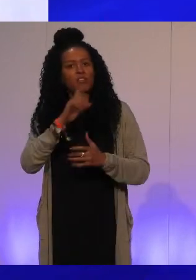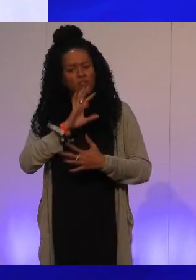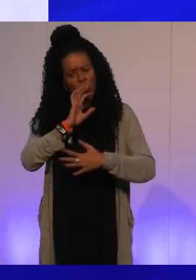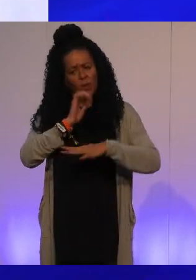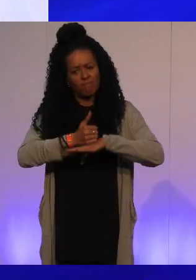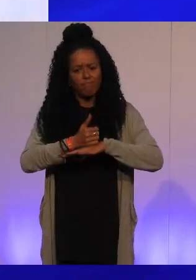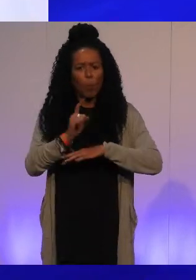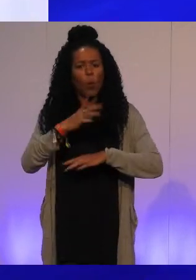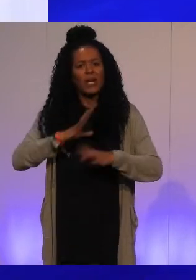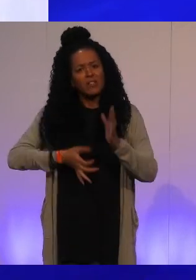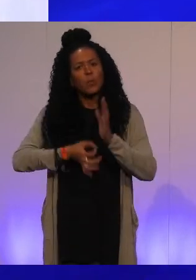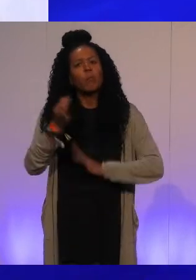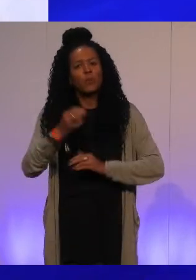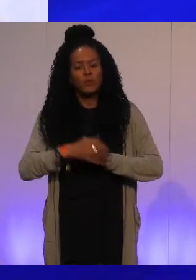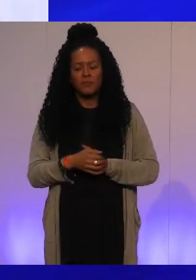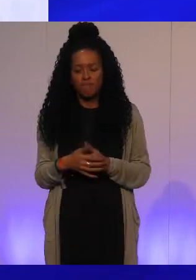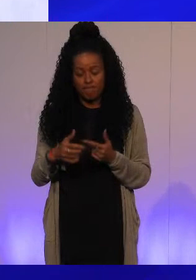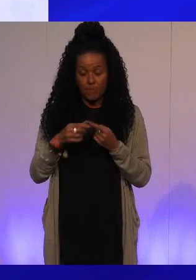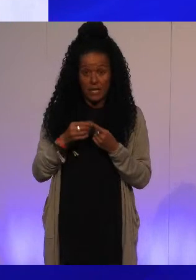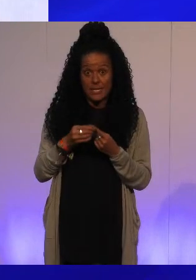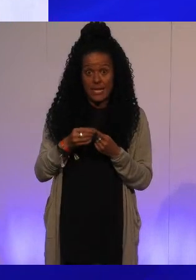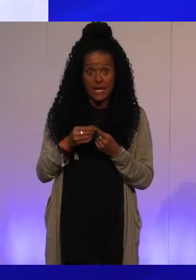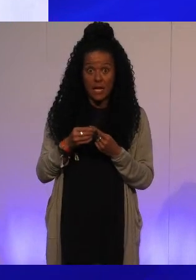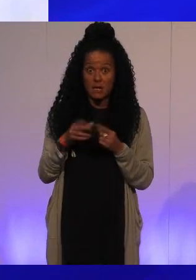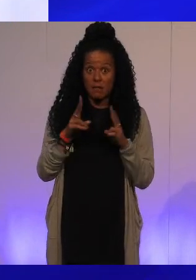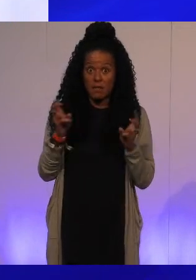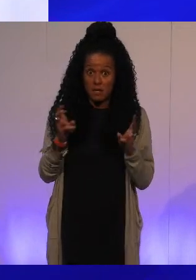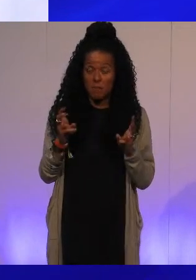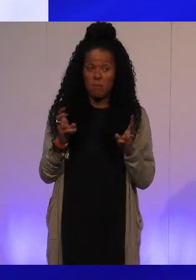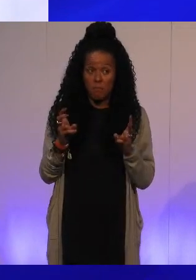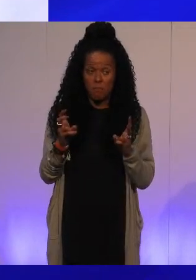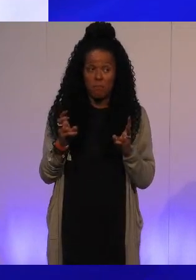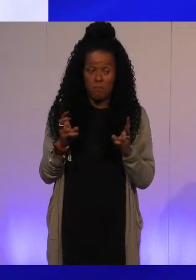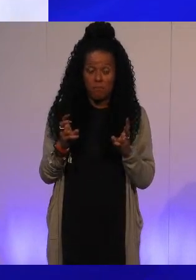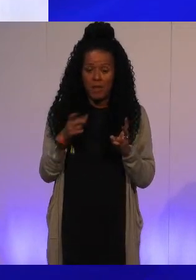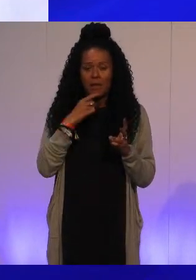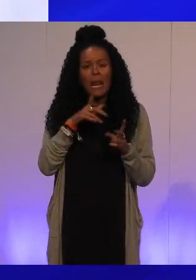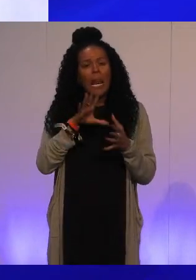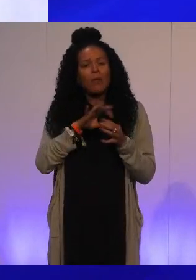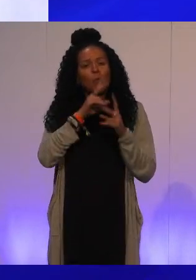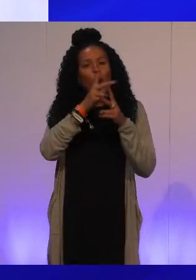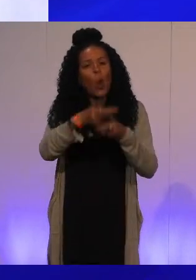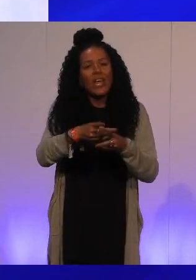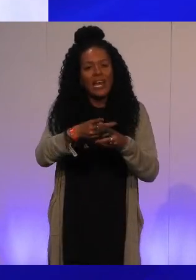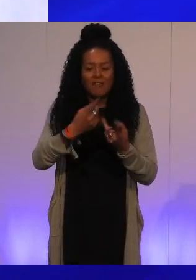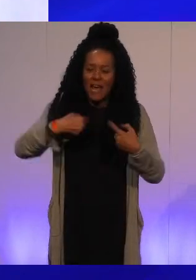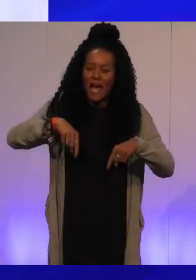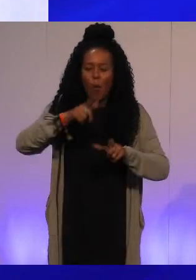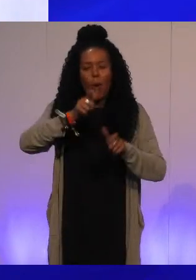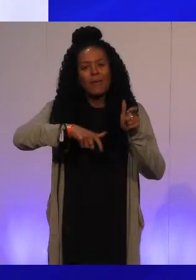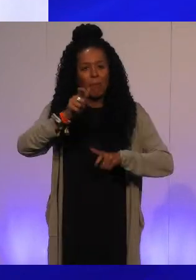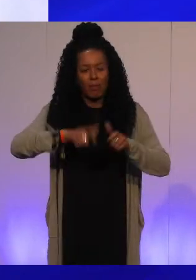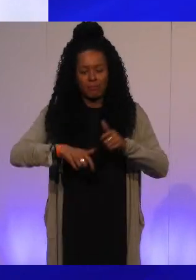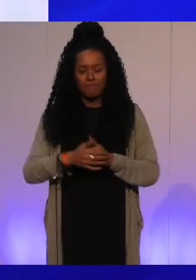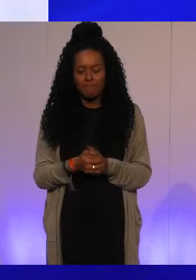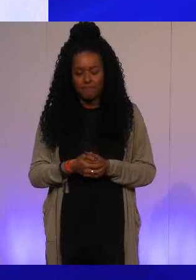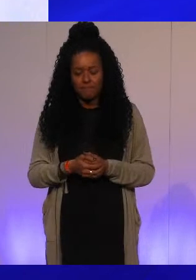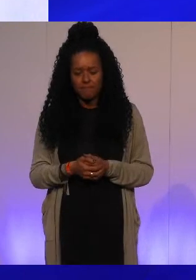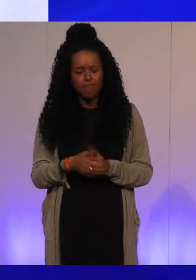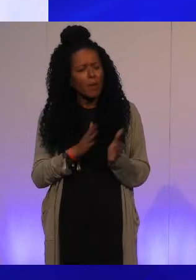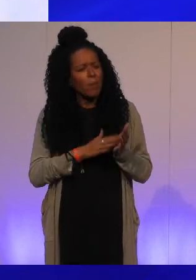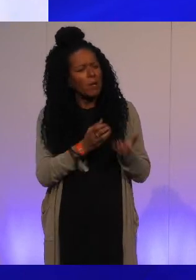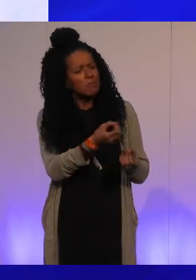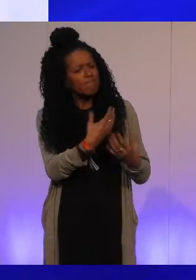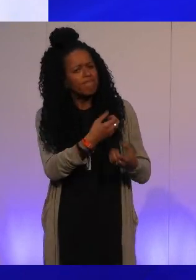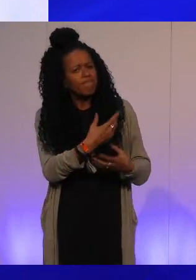So the second theme of our strategy, you may or may not recall, is about looking after our people. So tell us a little bit, Margaret, about